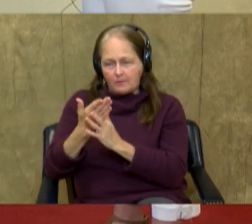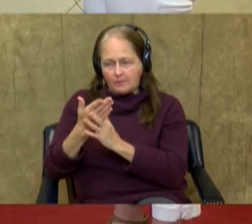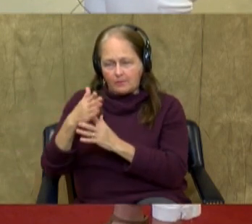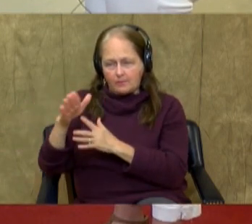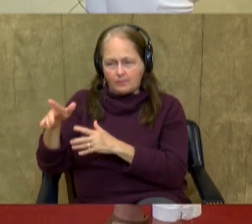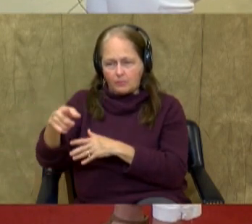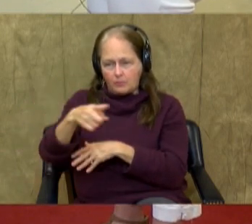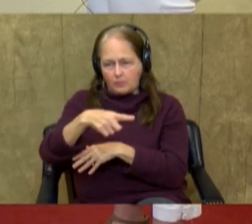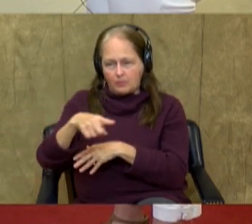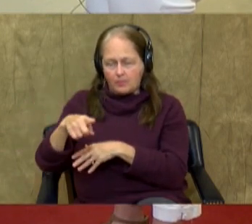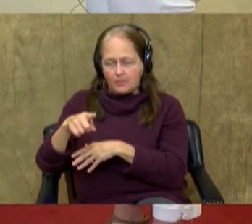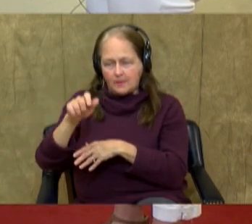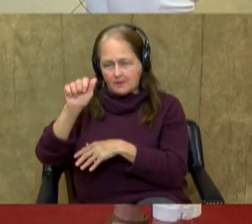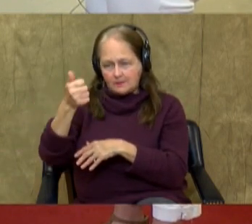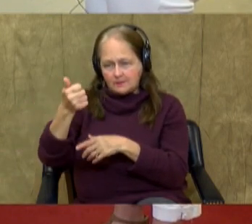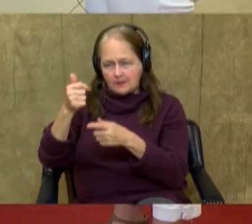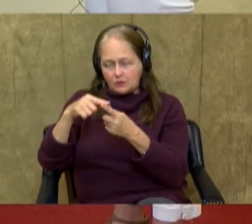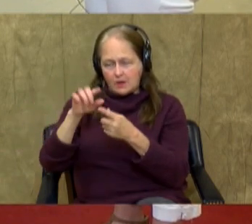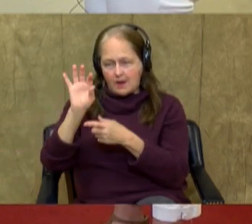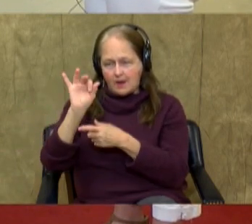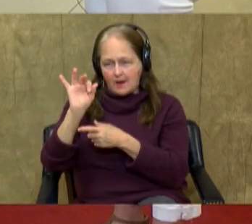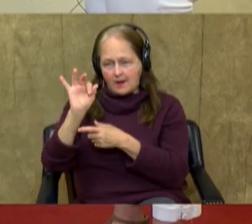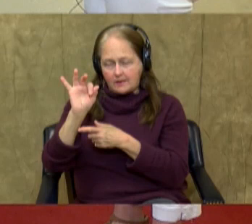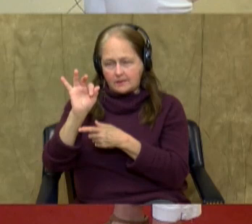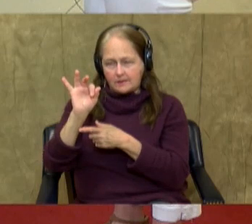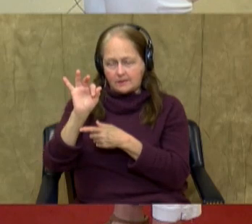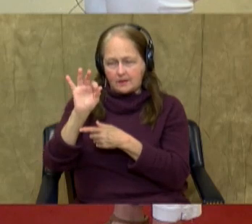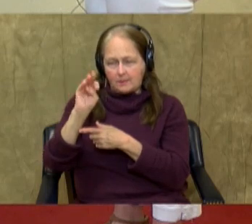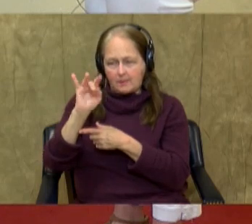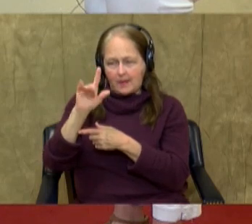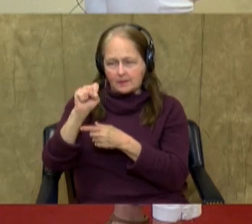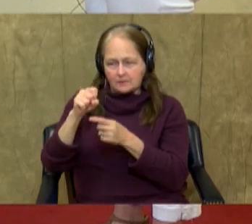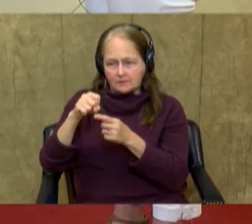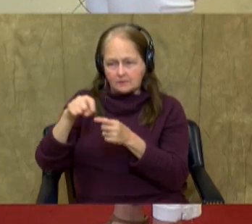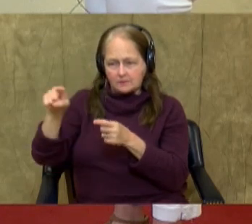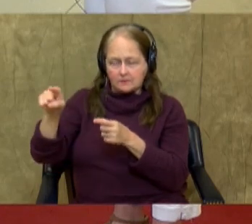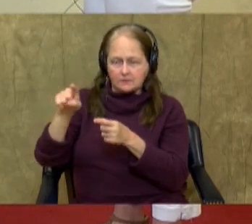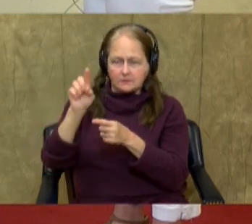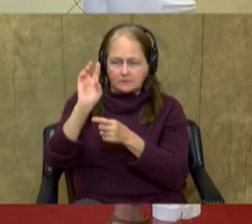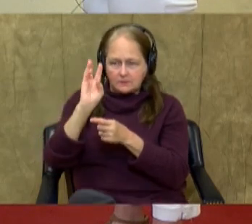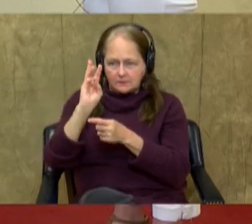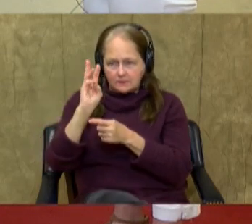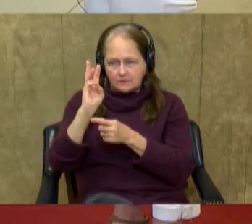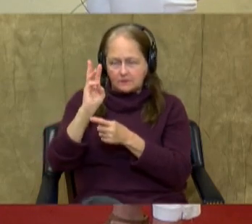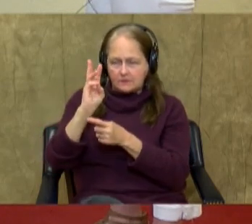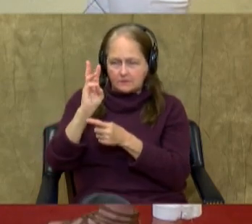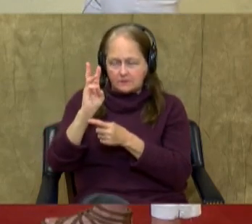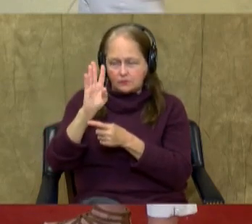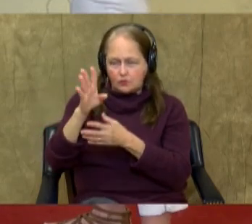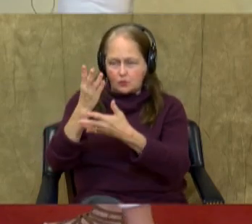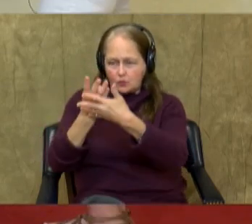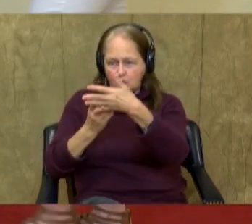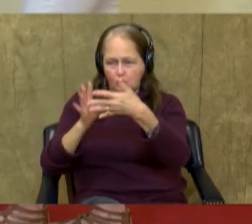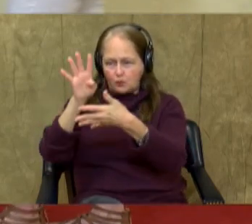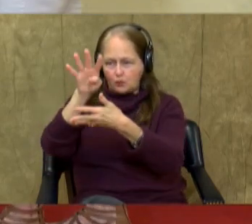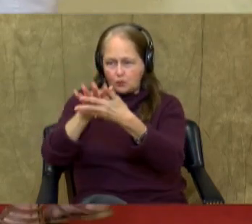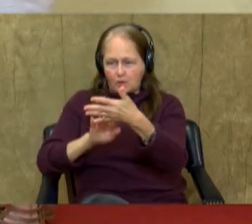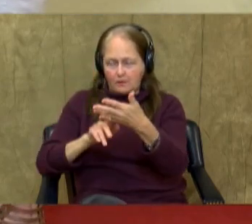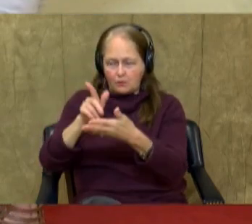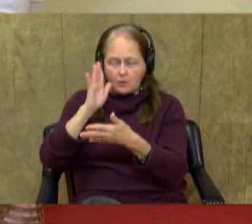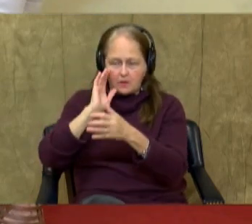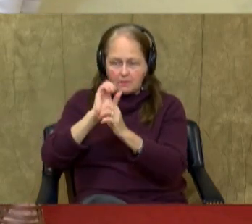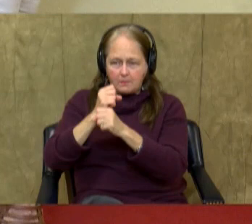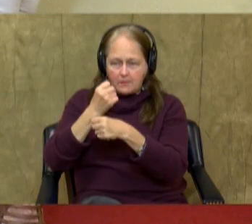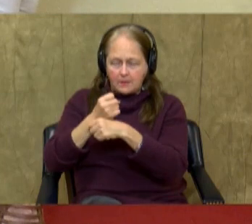is we're going to look at 10 to 19, and we get 6. So what you do with your graph is you're going to make